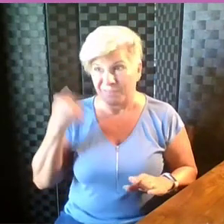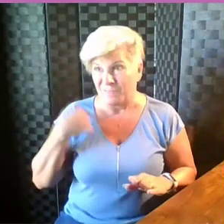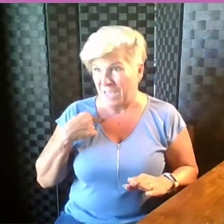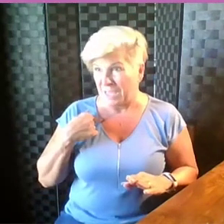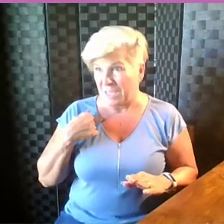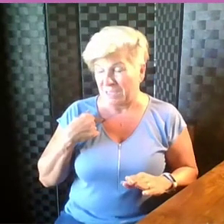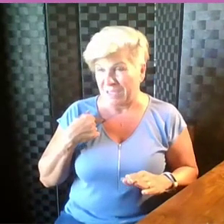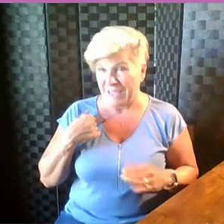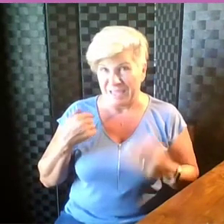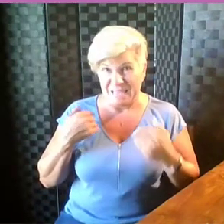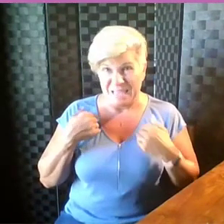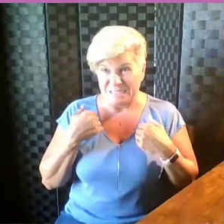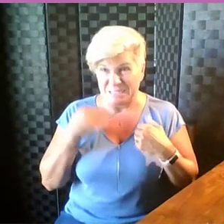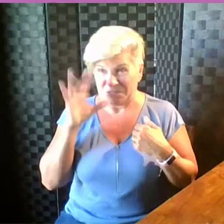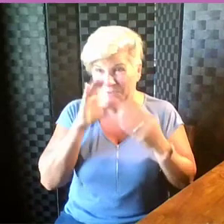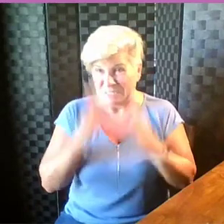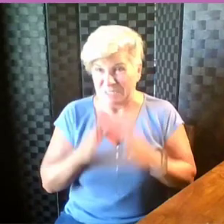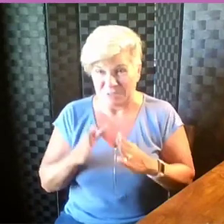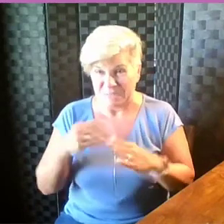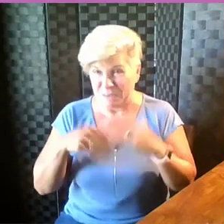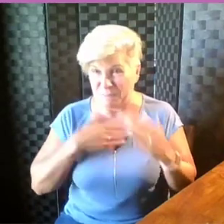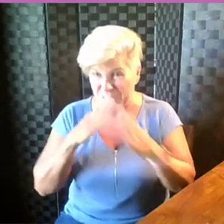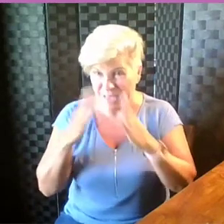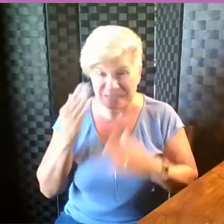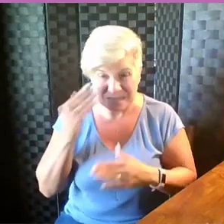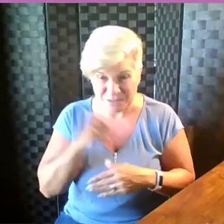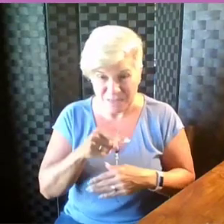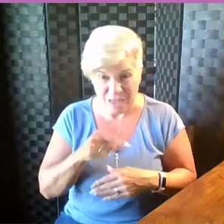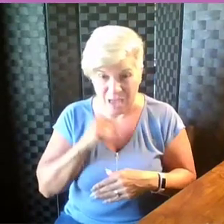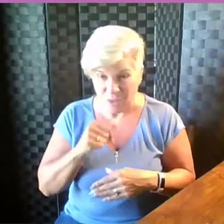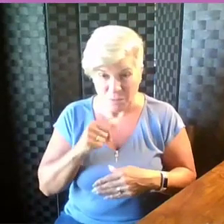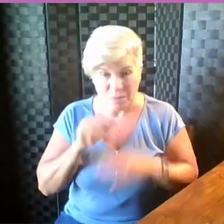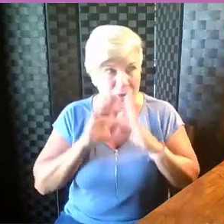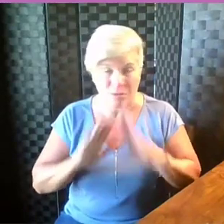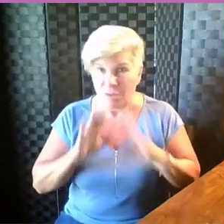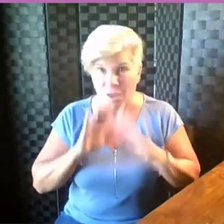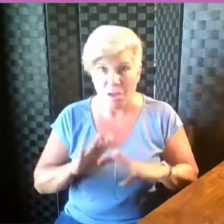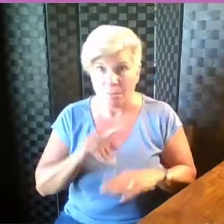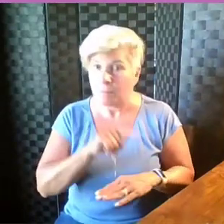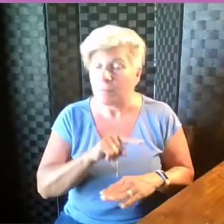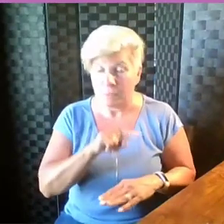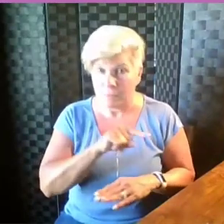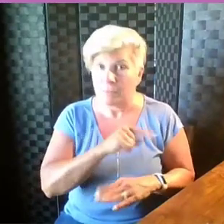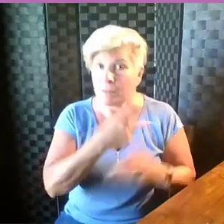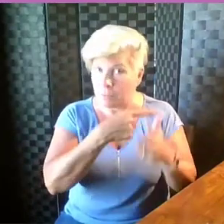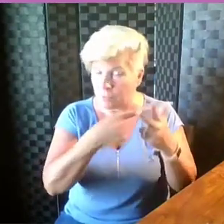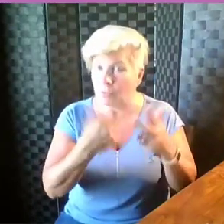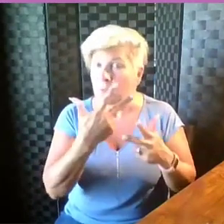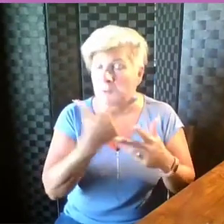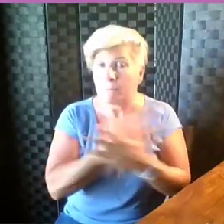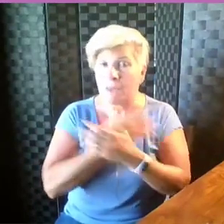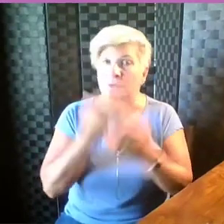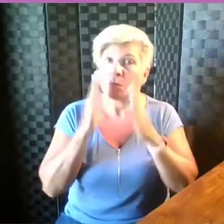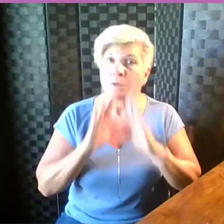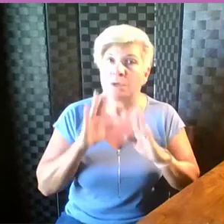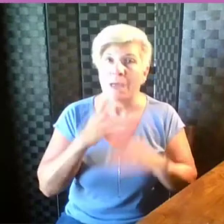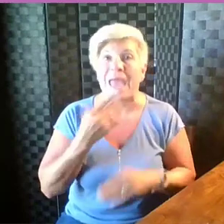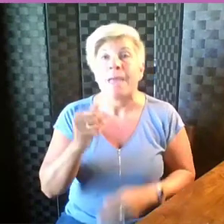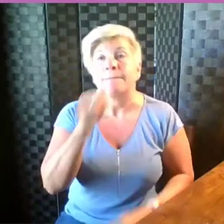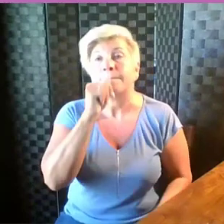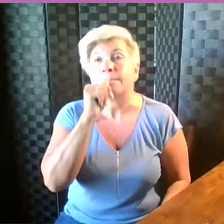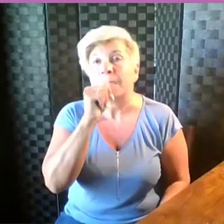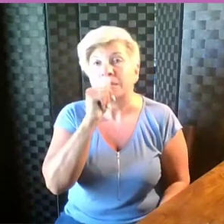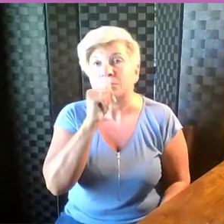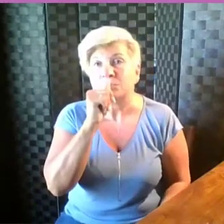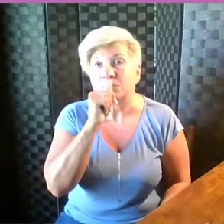knew that they were there, I wouldn't be very calm, but they sure were calm. And they were also patient because they waited for